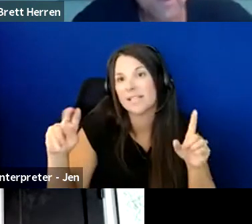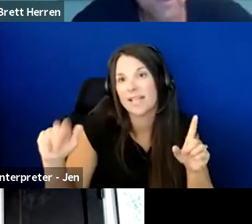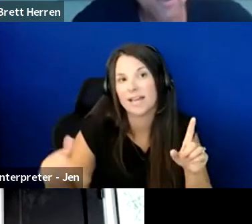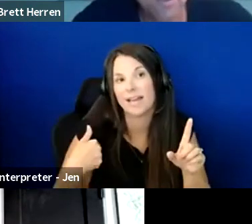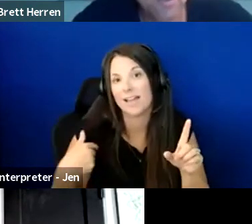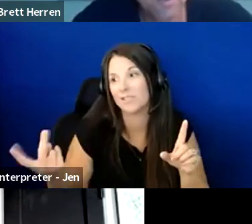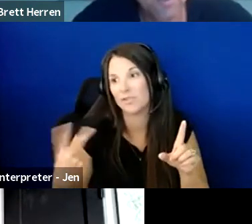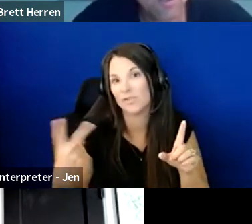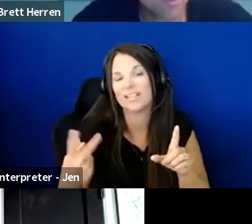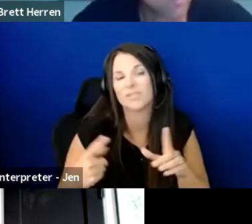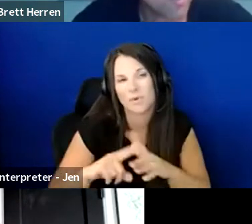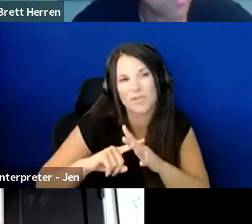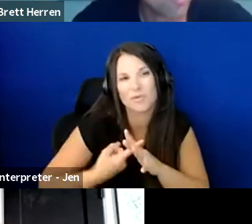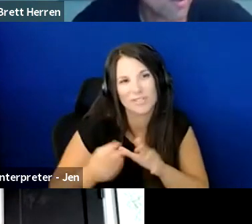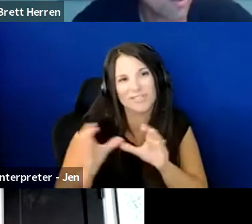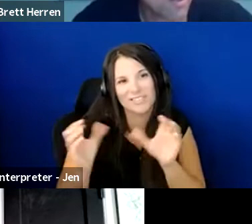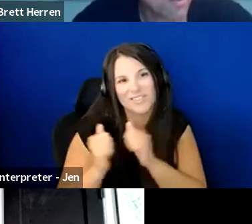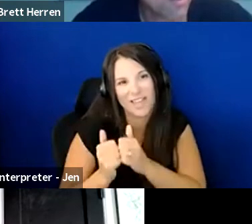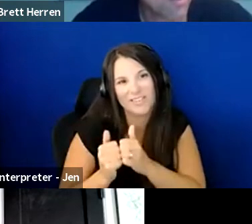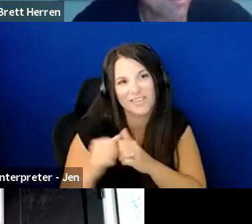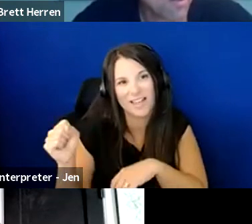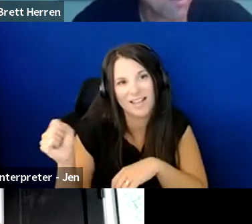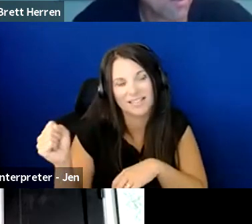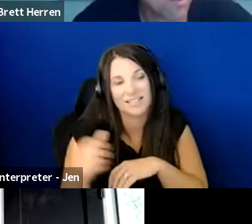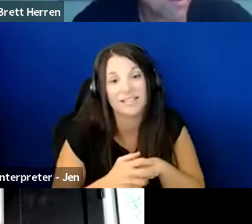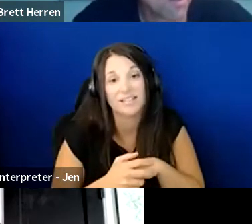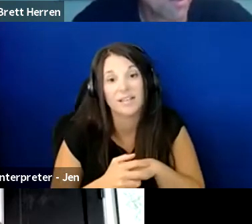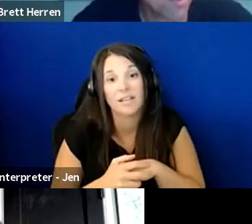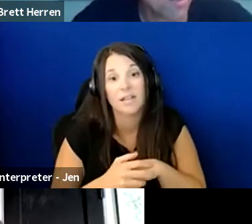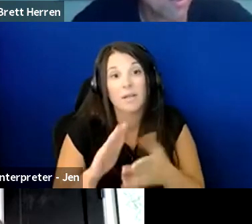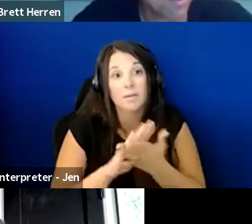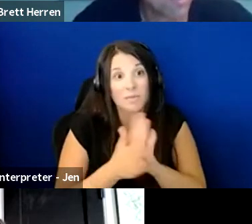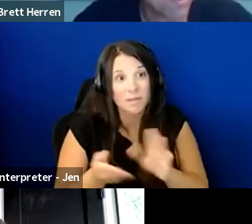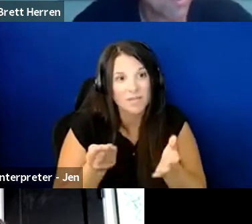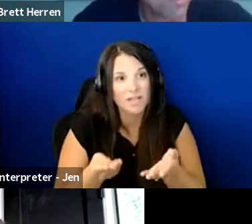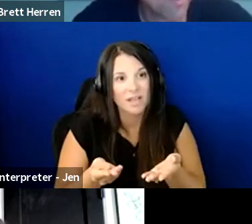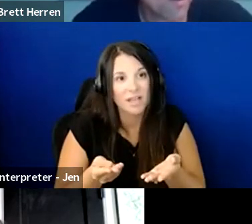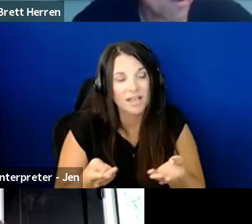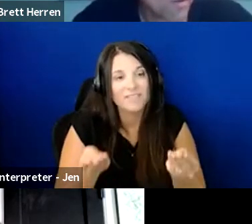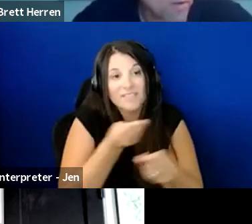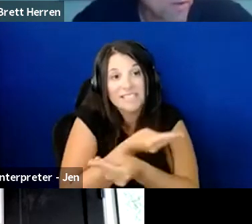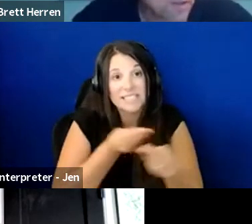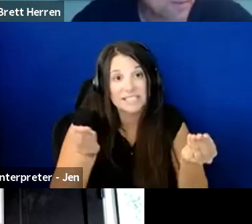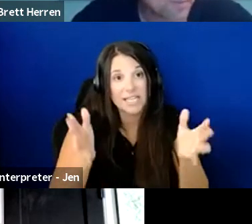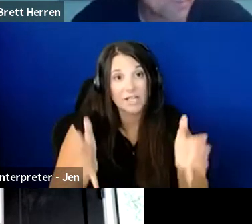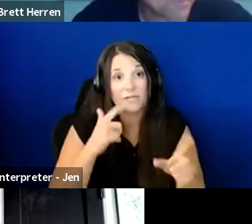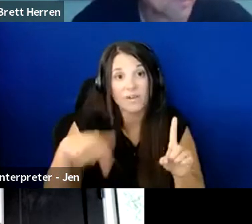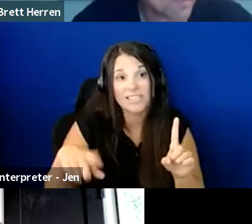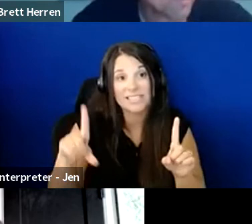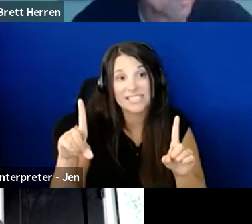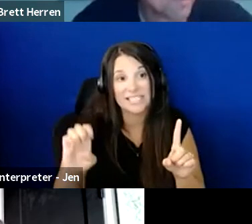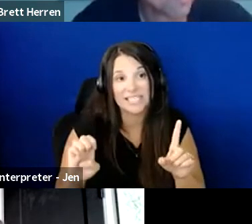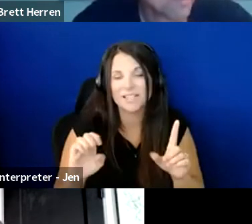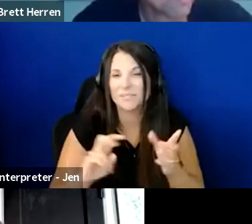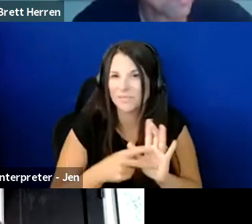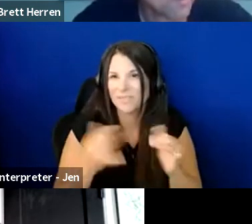certification, the original ones together, and becoming a facilitator of these DE trainings has made me a better trainer,